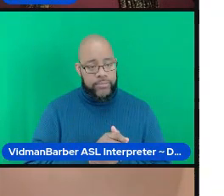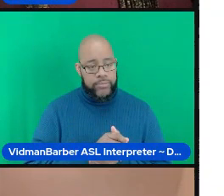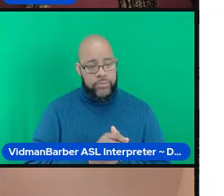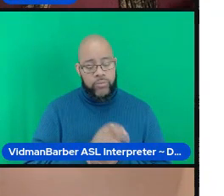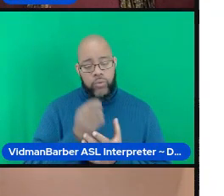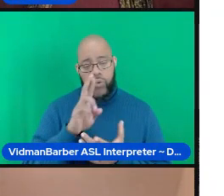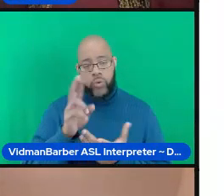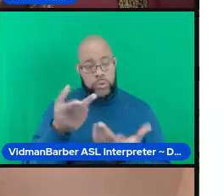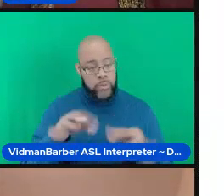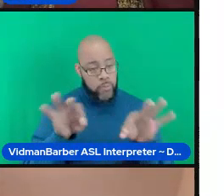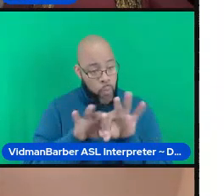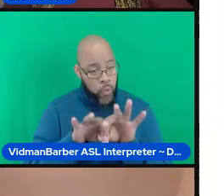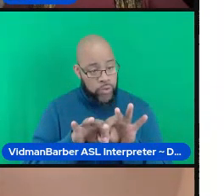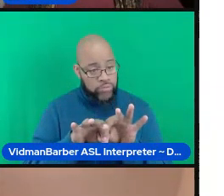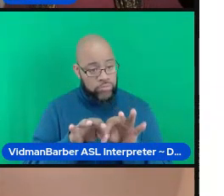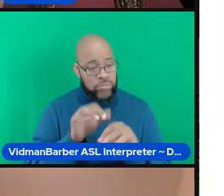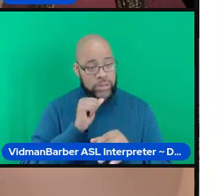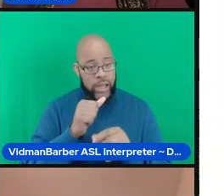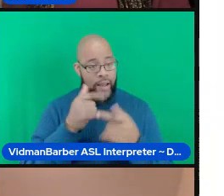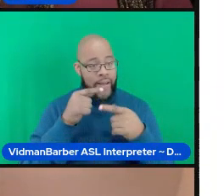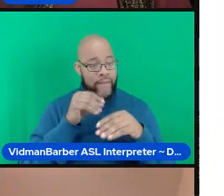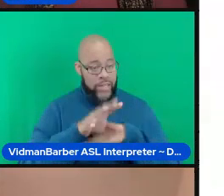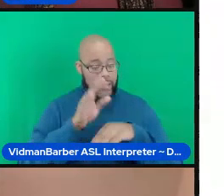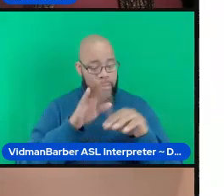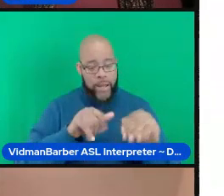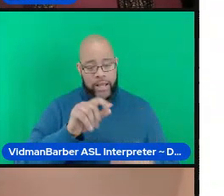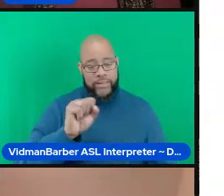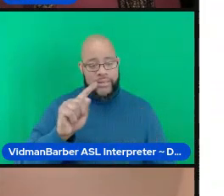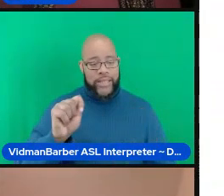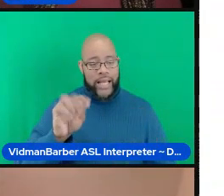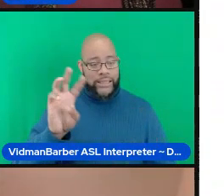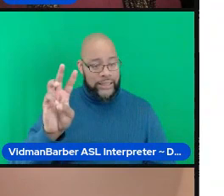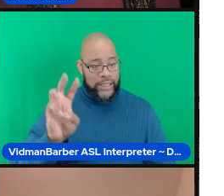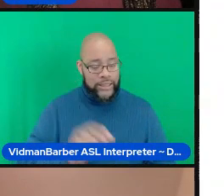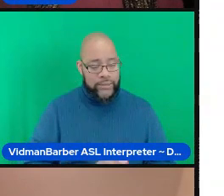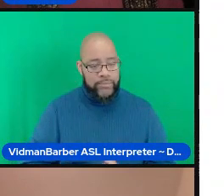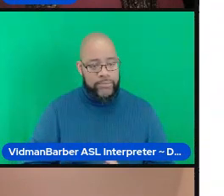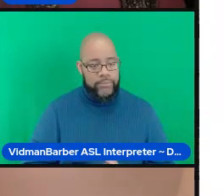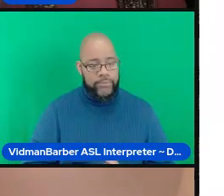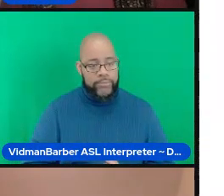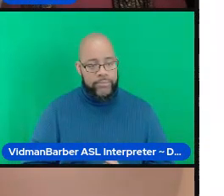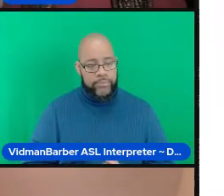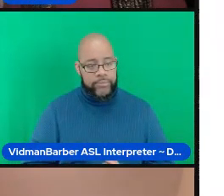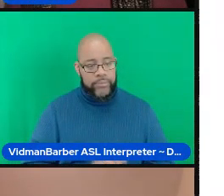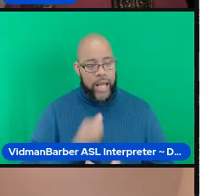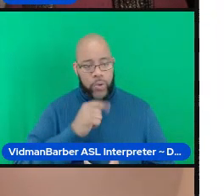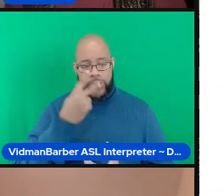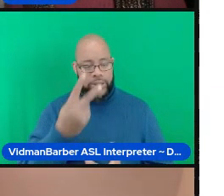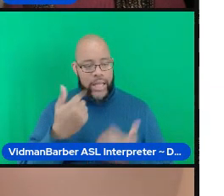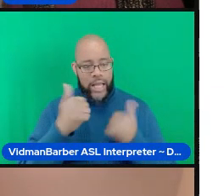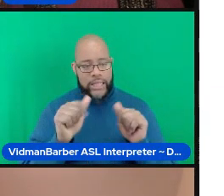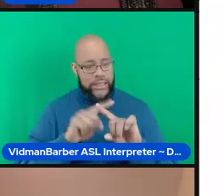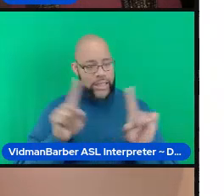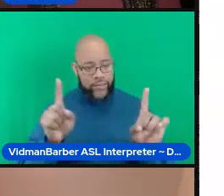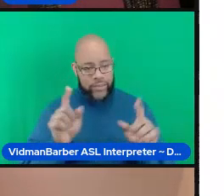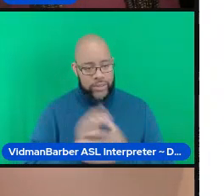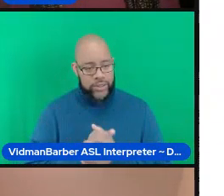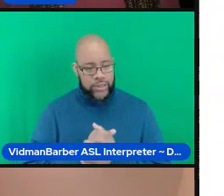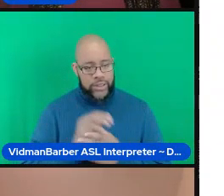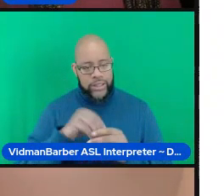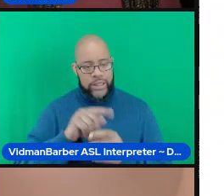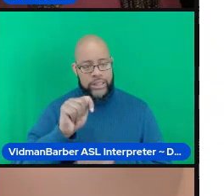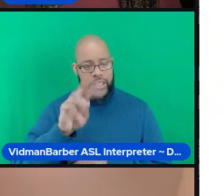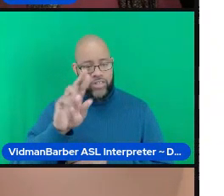are important, not affected by STAT6? Yeah, I don't see any differences in